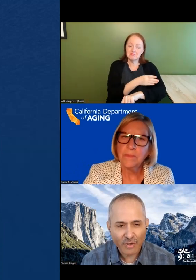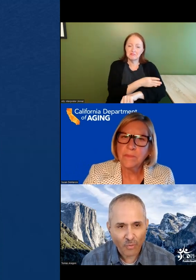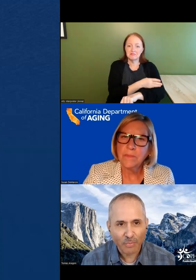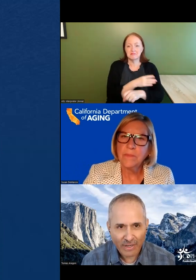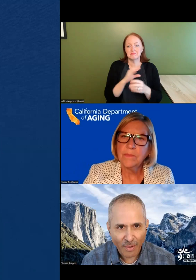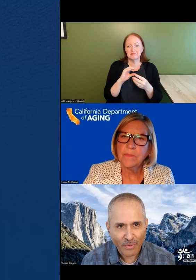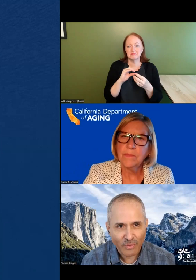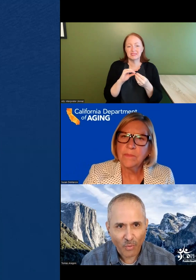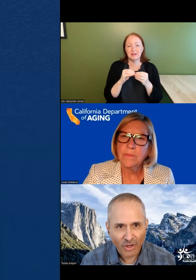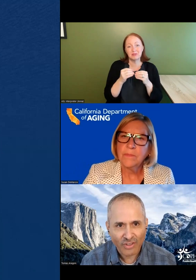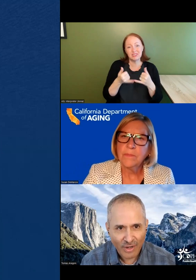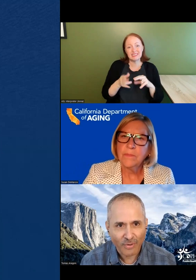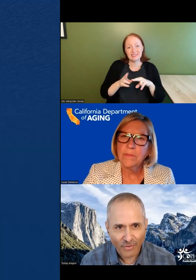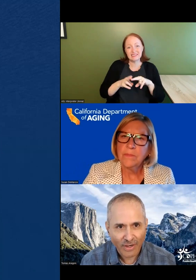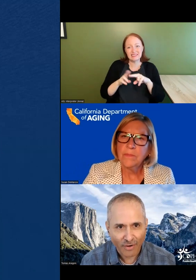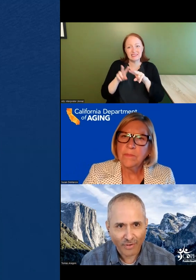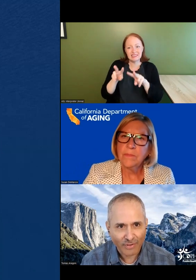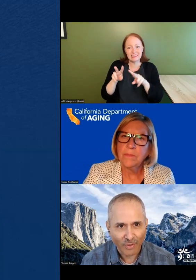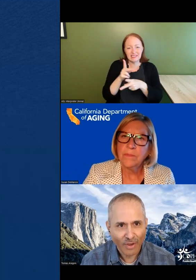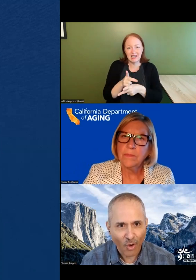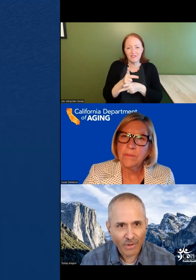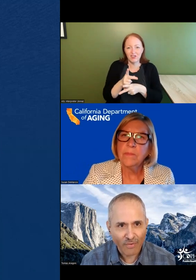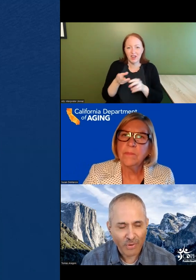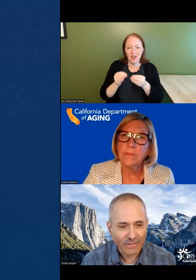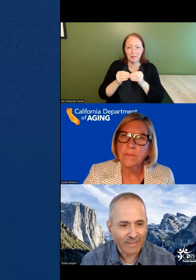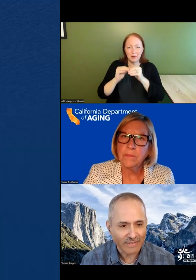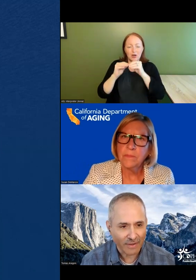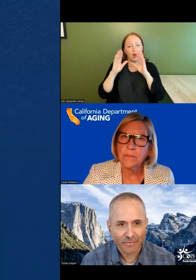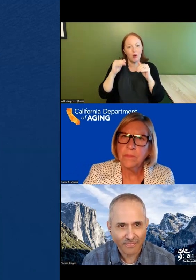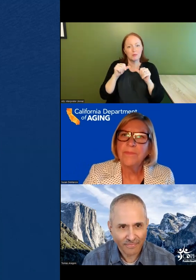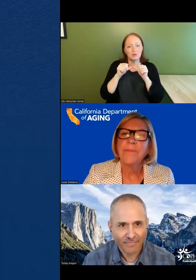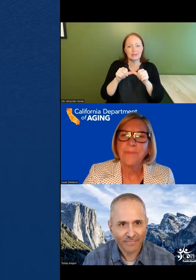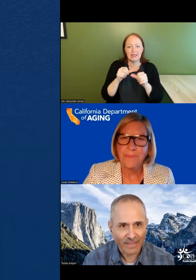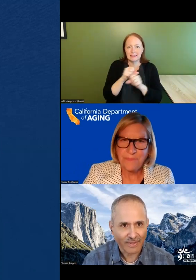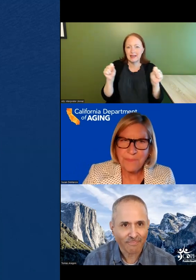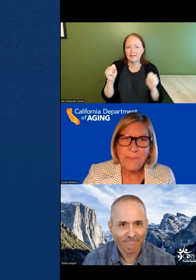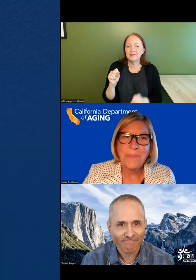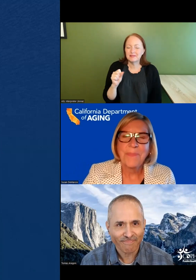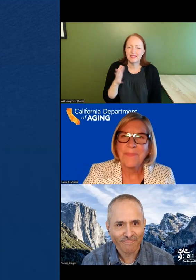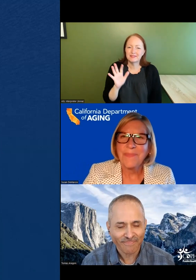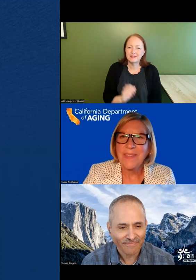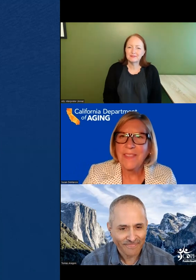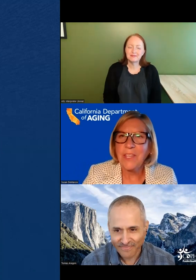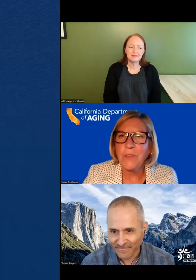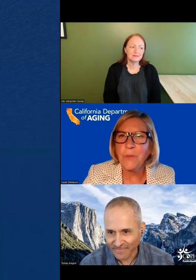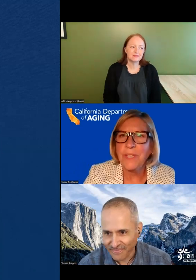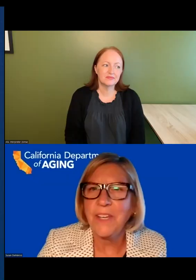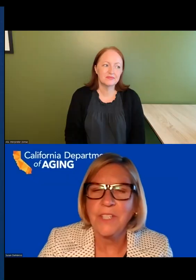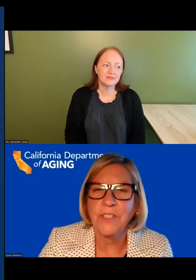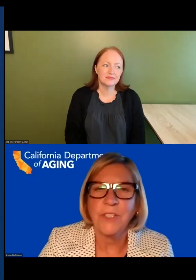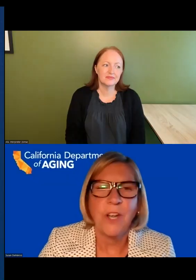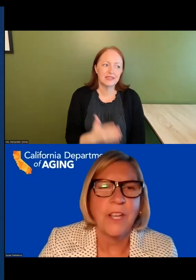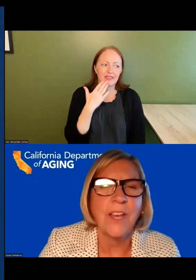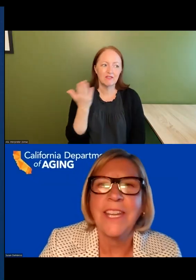have been creeping up, and so we're watching the numbers very carefully. So hoping everybody stays safe. That's it. Thank you for being